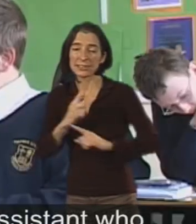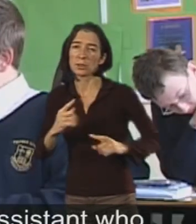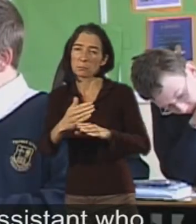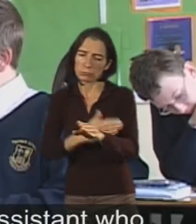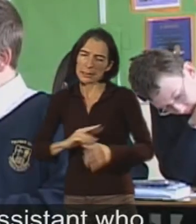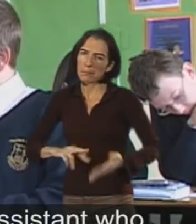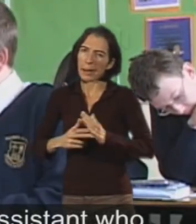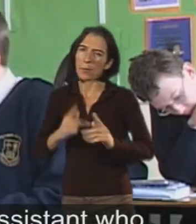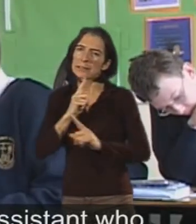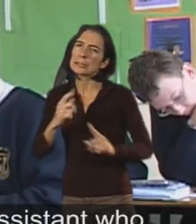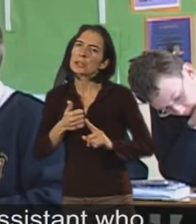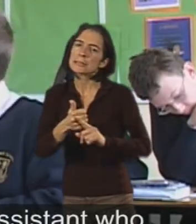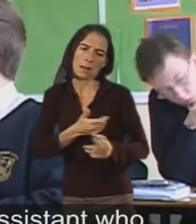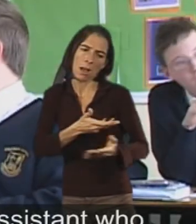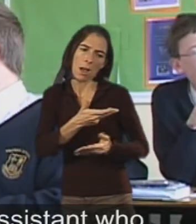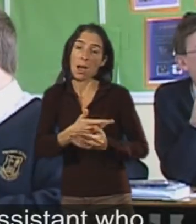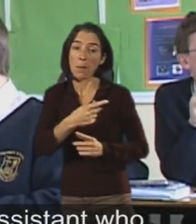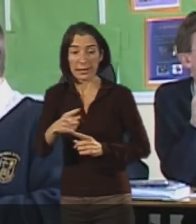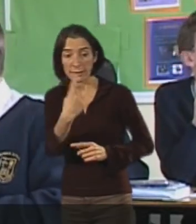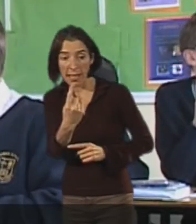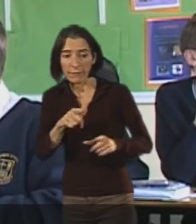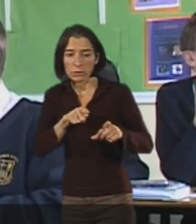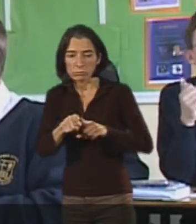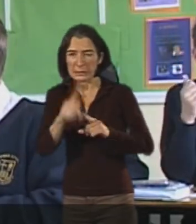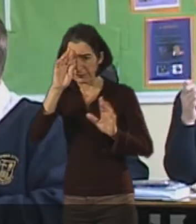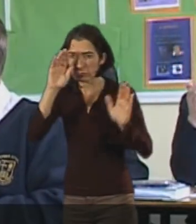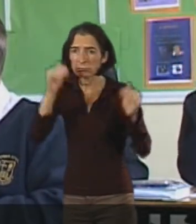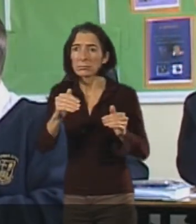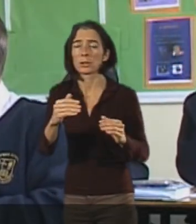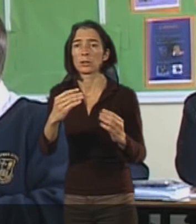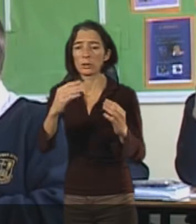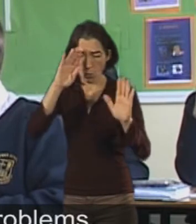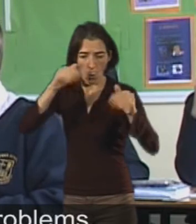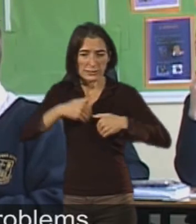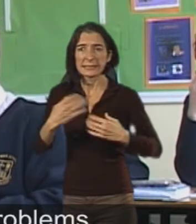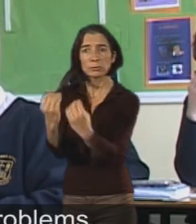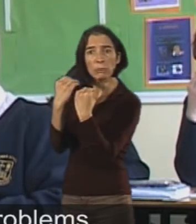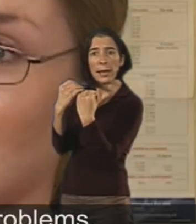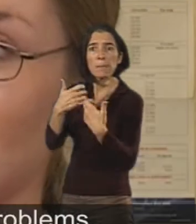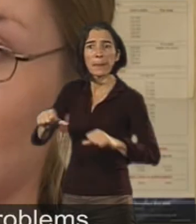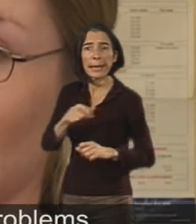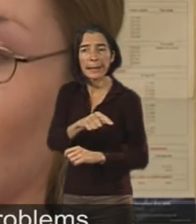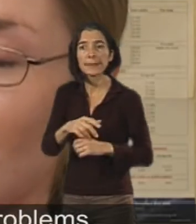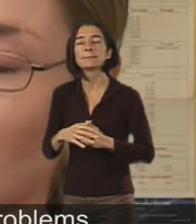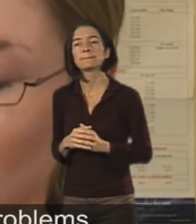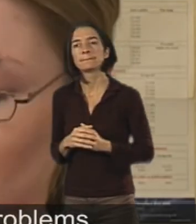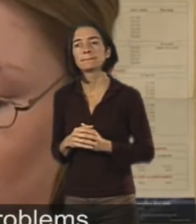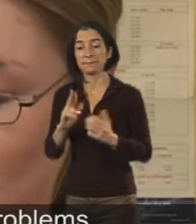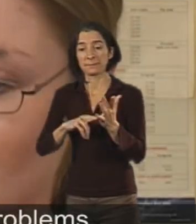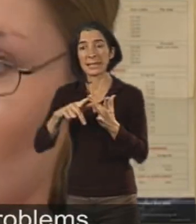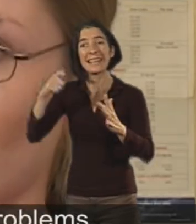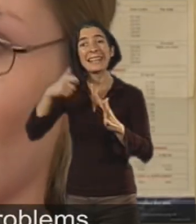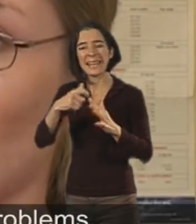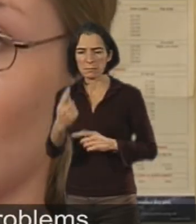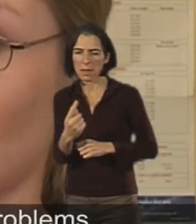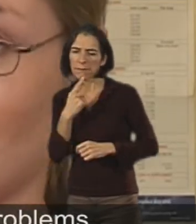teaching assistant who has had specific training on how best to support pupils with autism. For Nick, who is autistic,